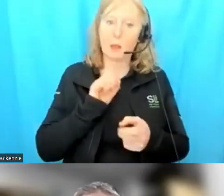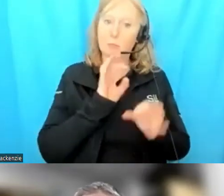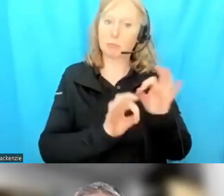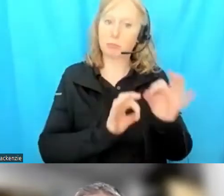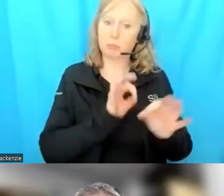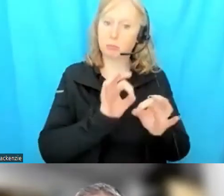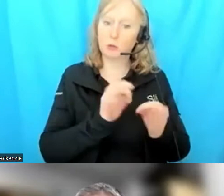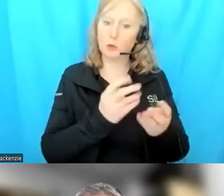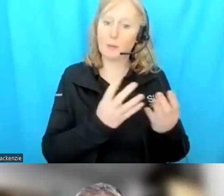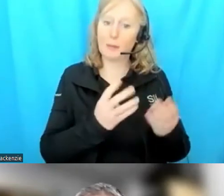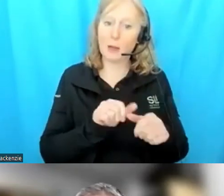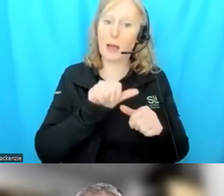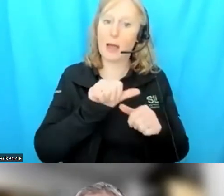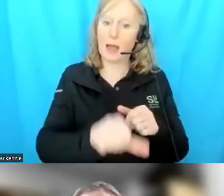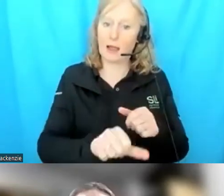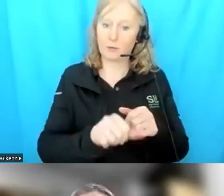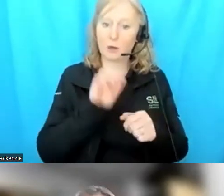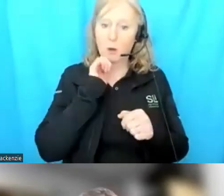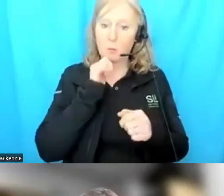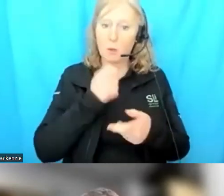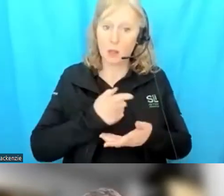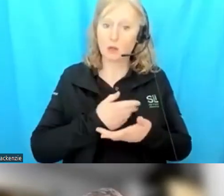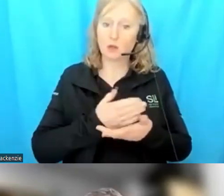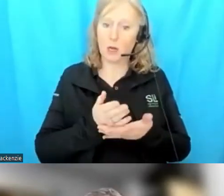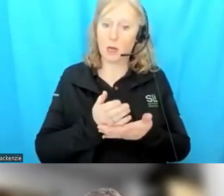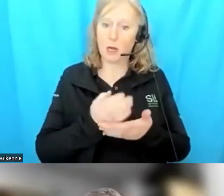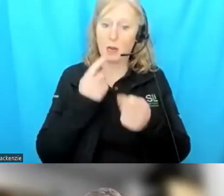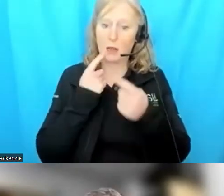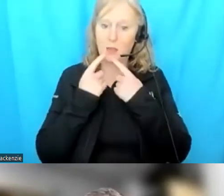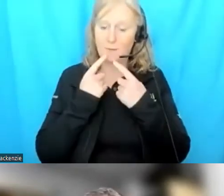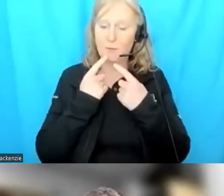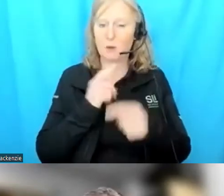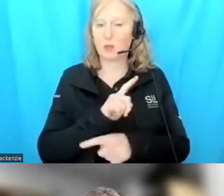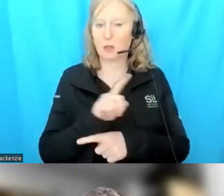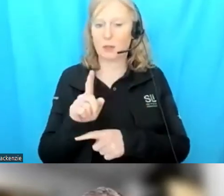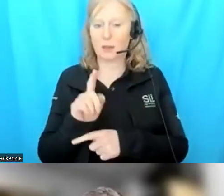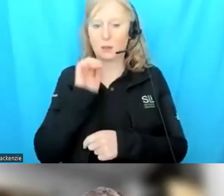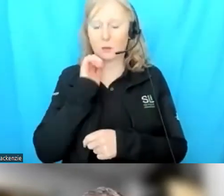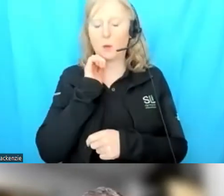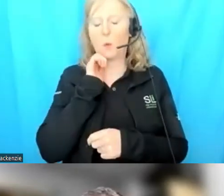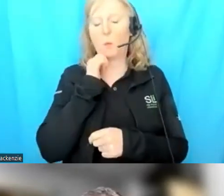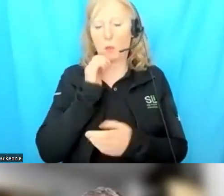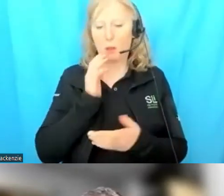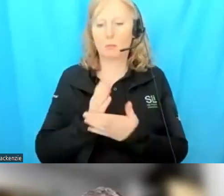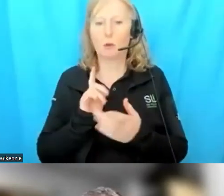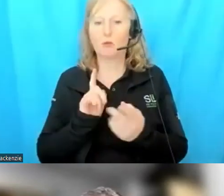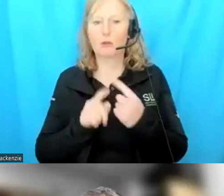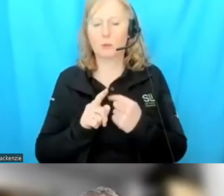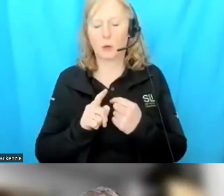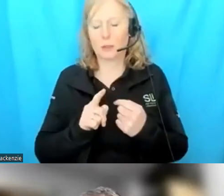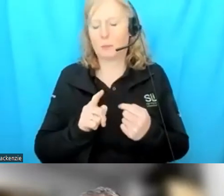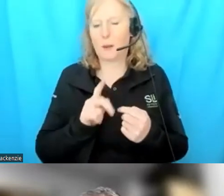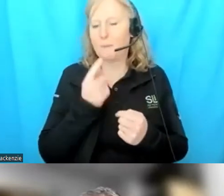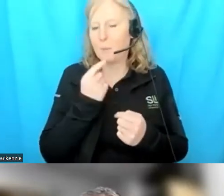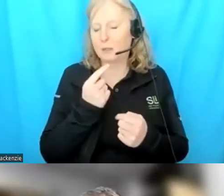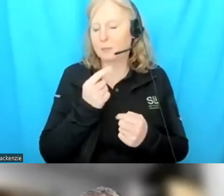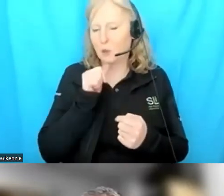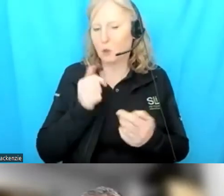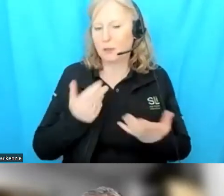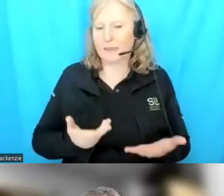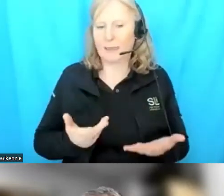circulate responses along with a little summary paper. So you will get a response to your question, it might just not be today.